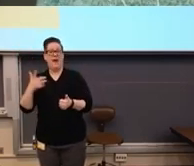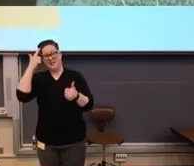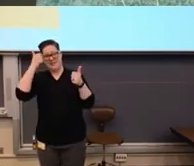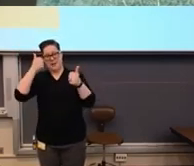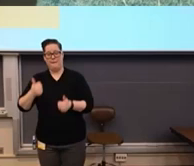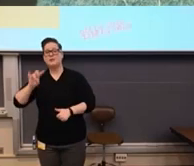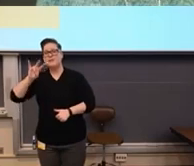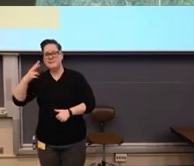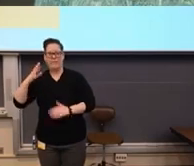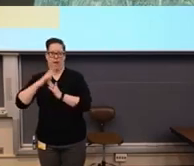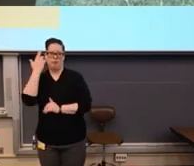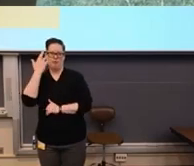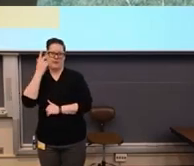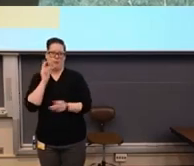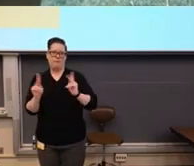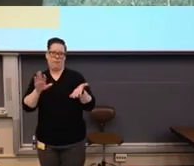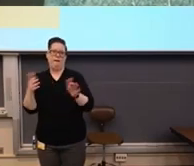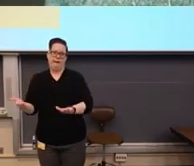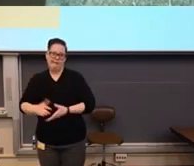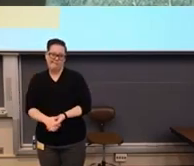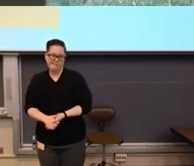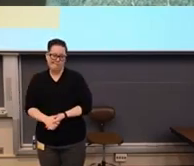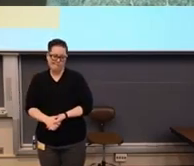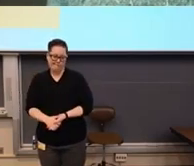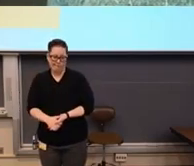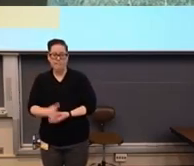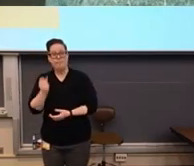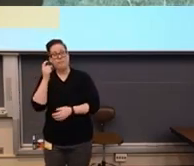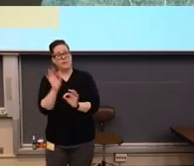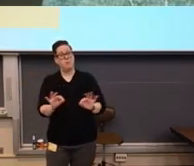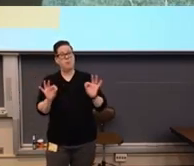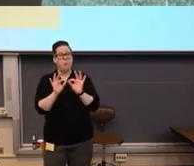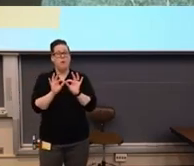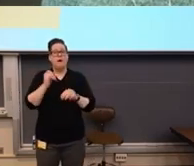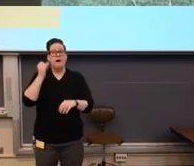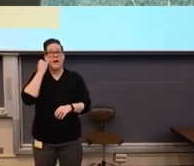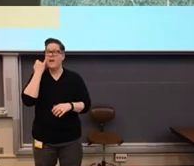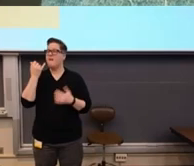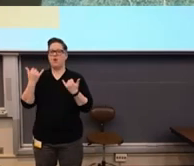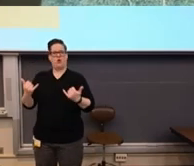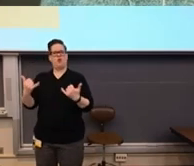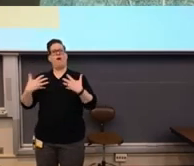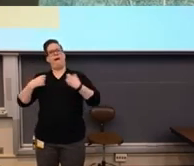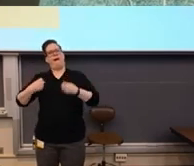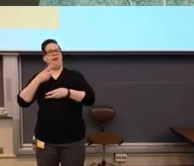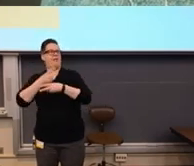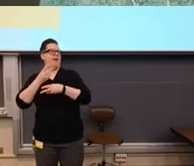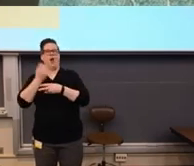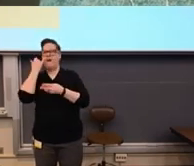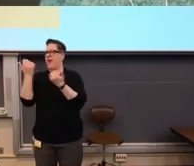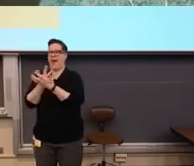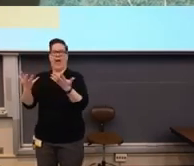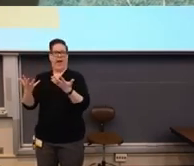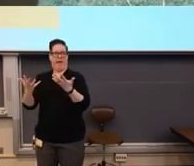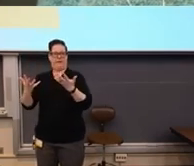of death. What's important is if our healthcare standards and everything that